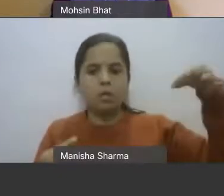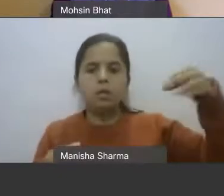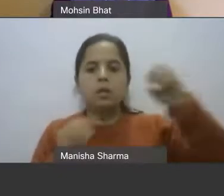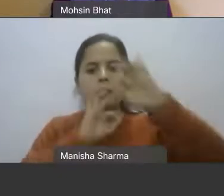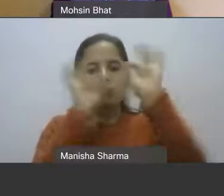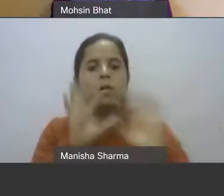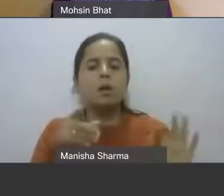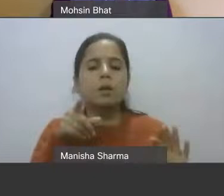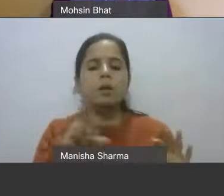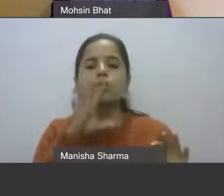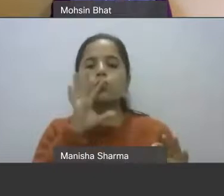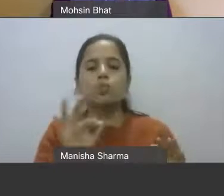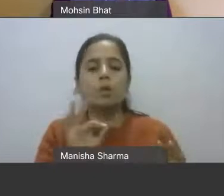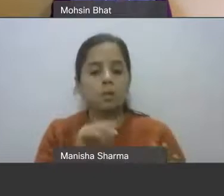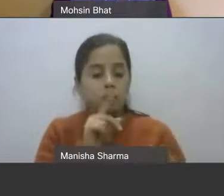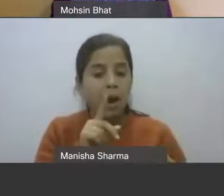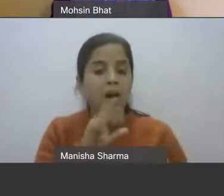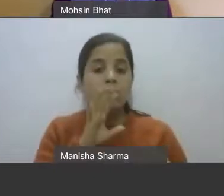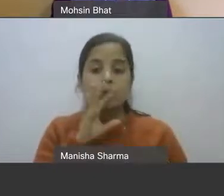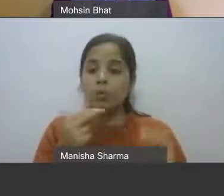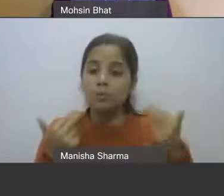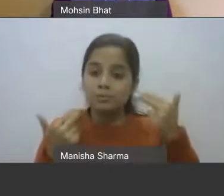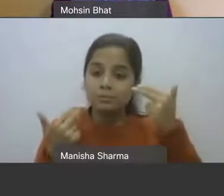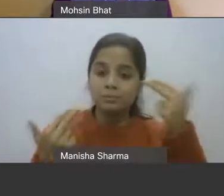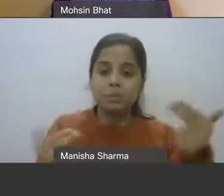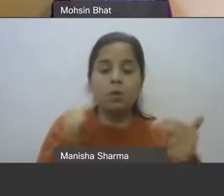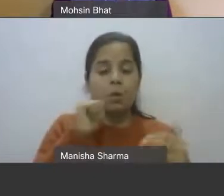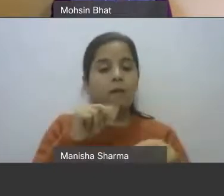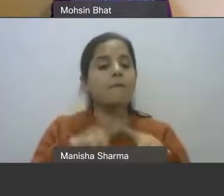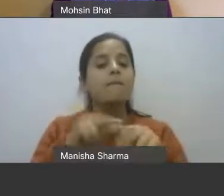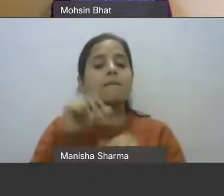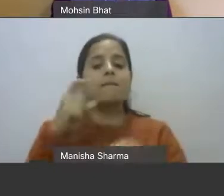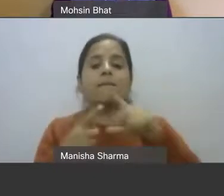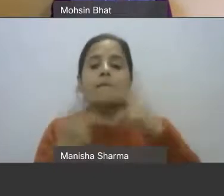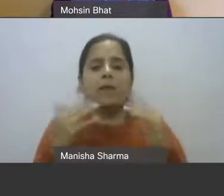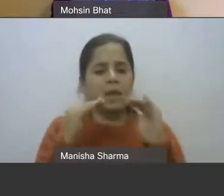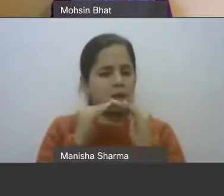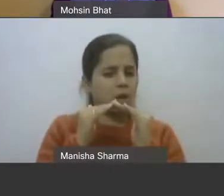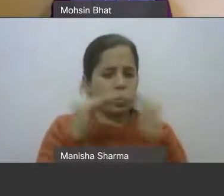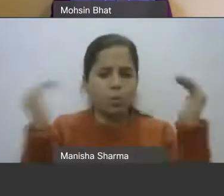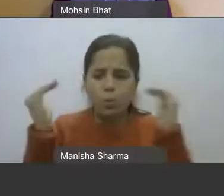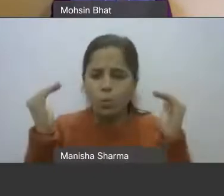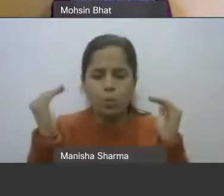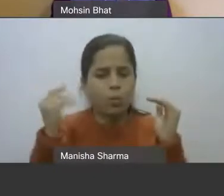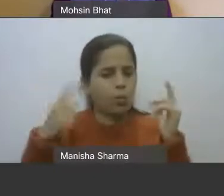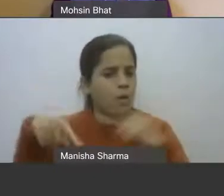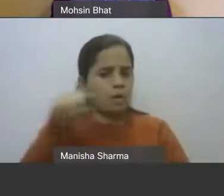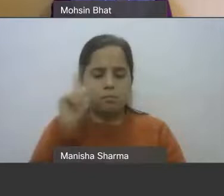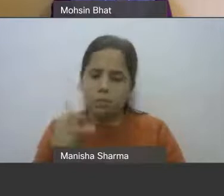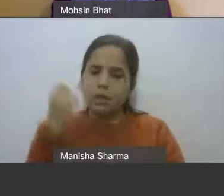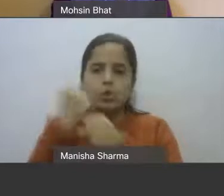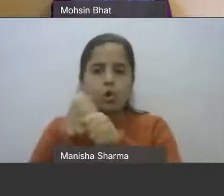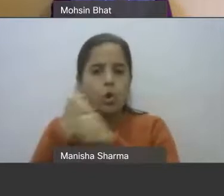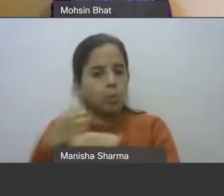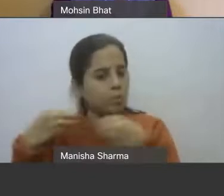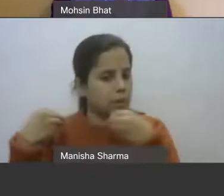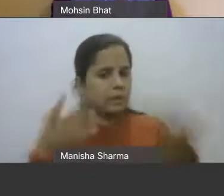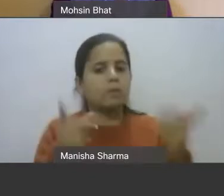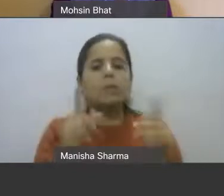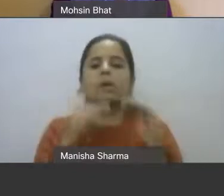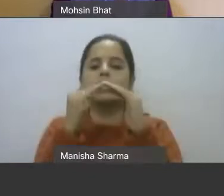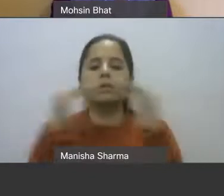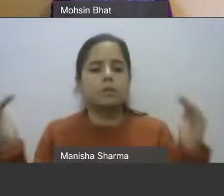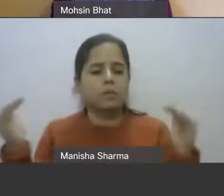it is also a manifestation of the fact that equality is something that the state is supposed to give, even